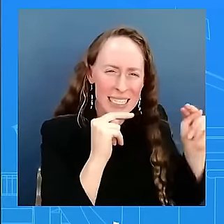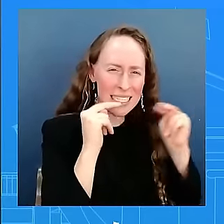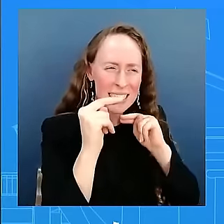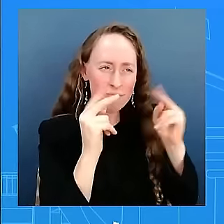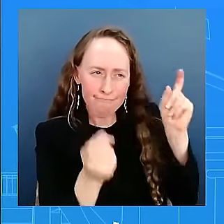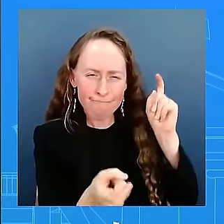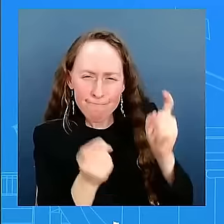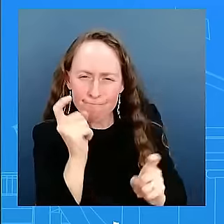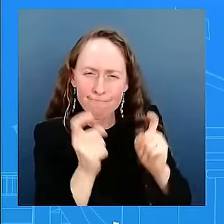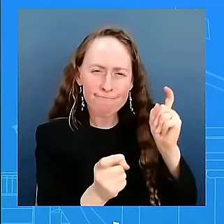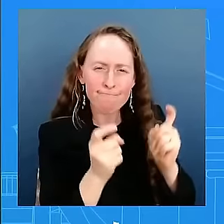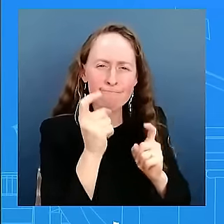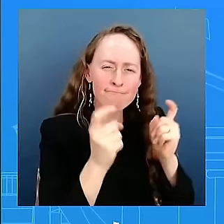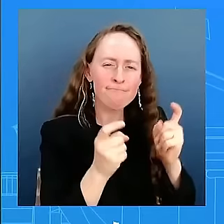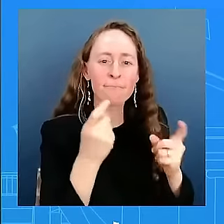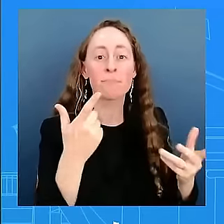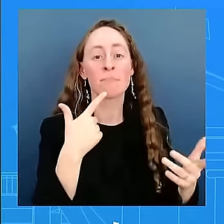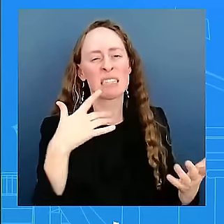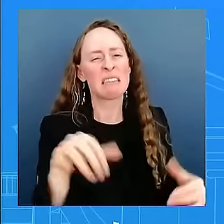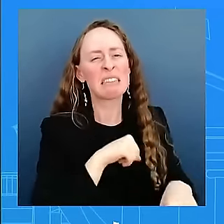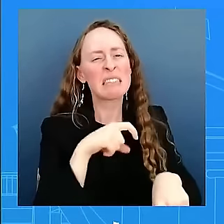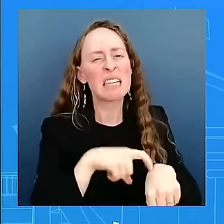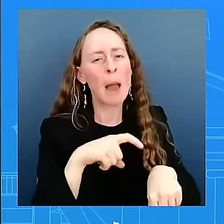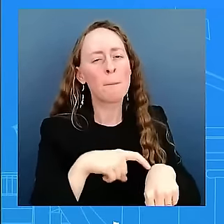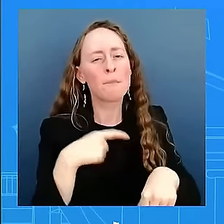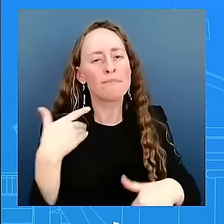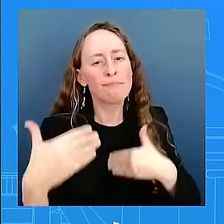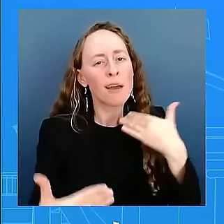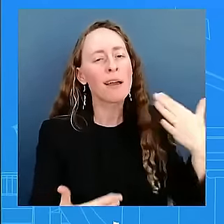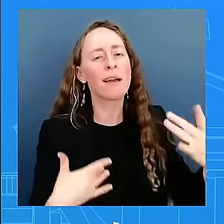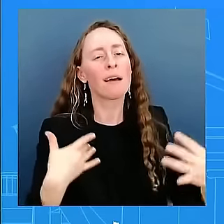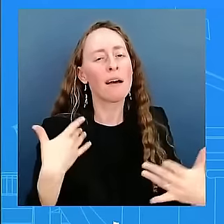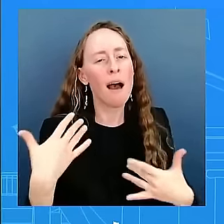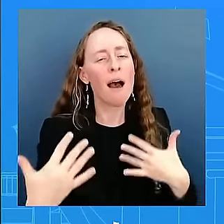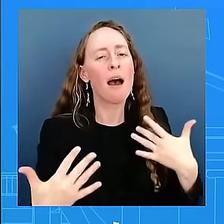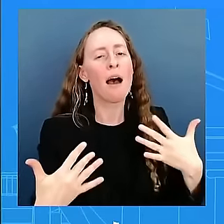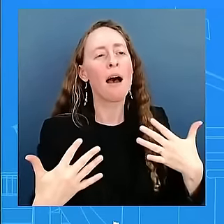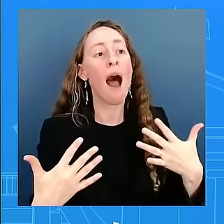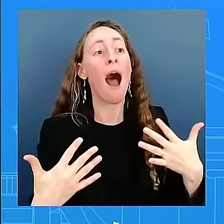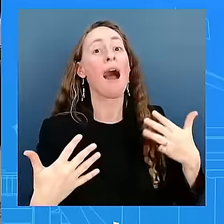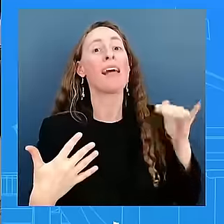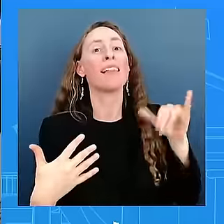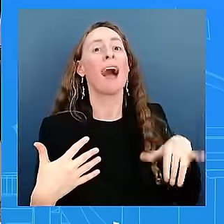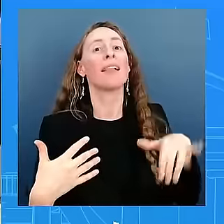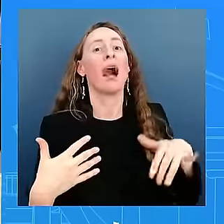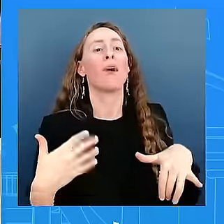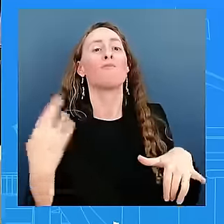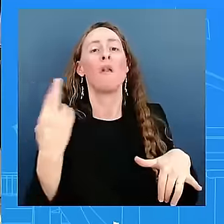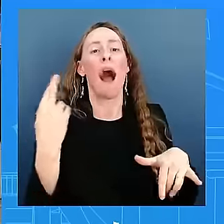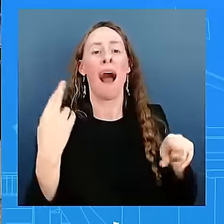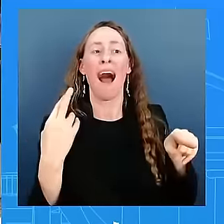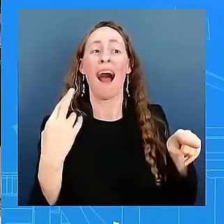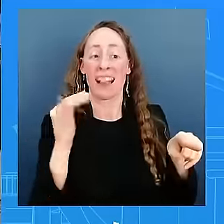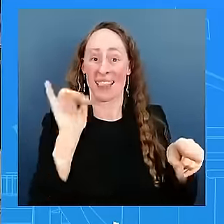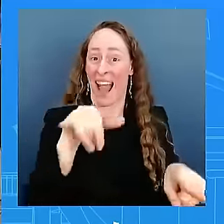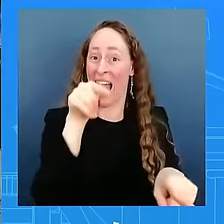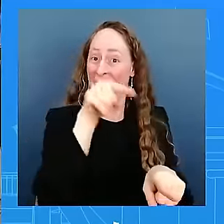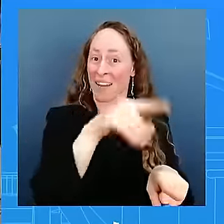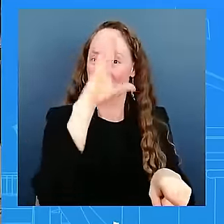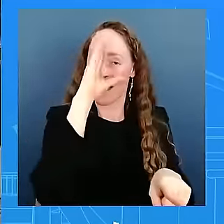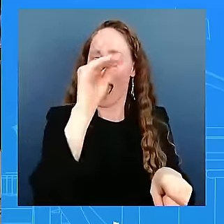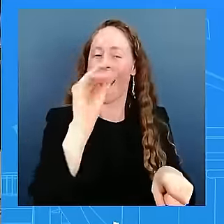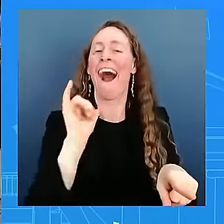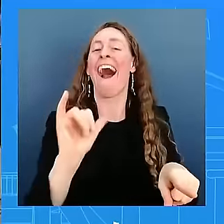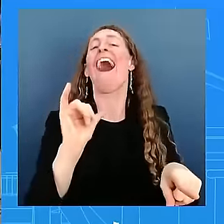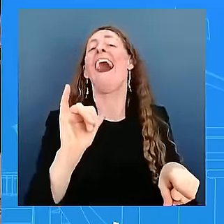this negotiation, we did reach the conclusion that Krasikov was a key. You've discussed, obviously, the president's involvement, direct